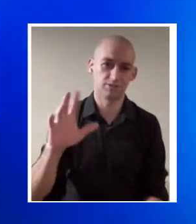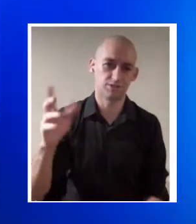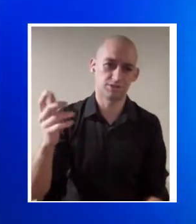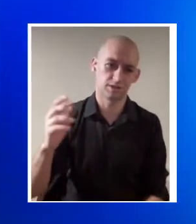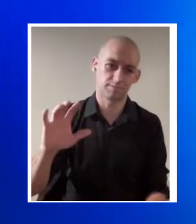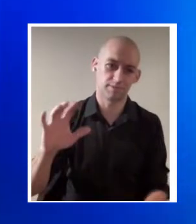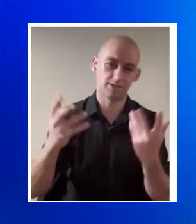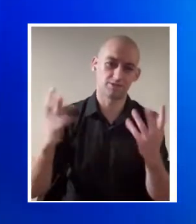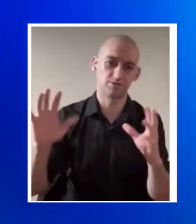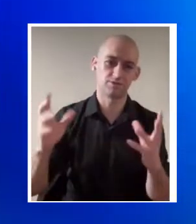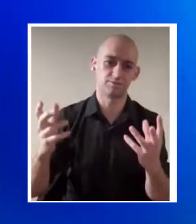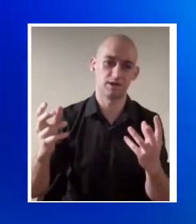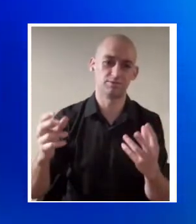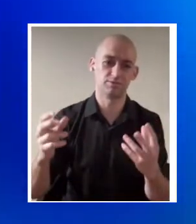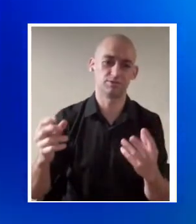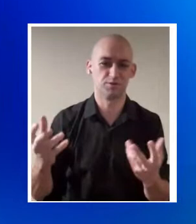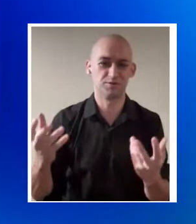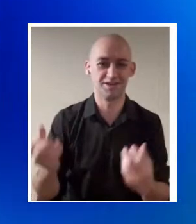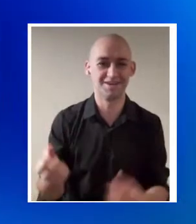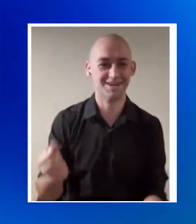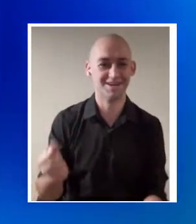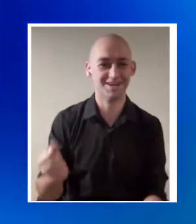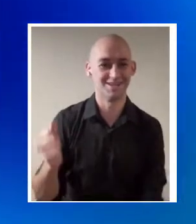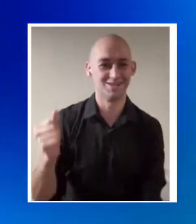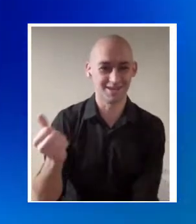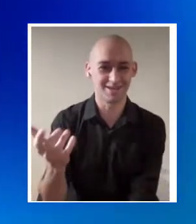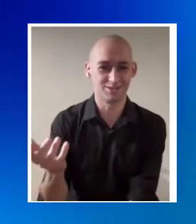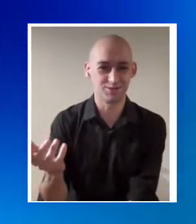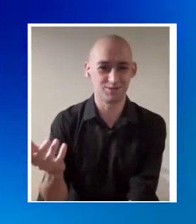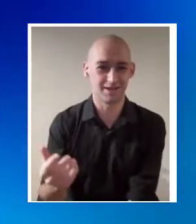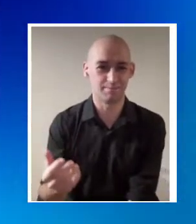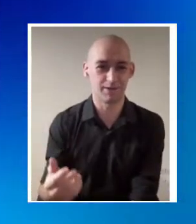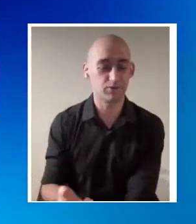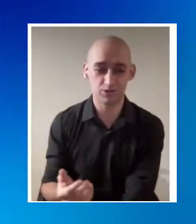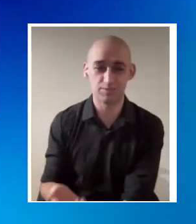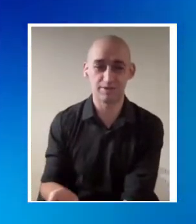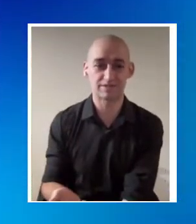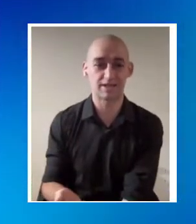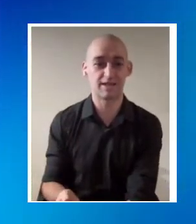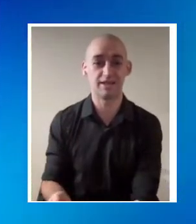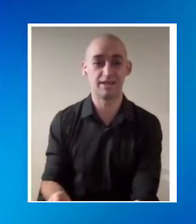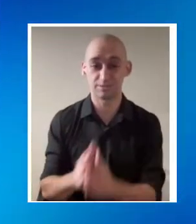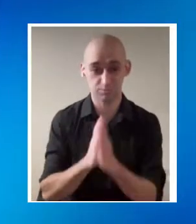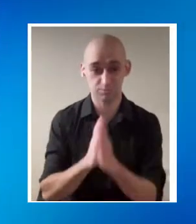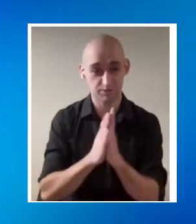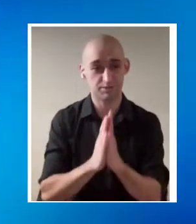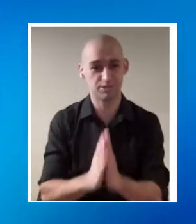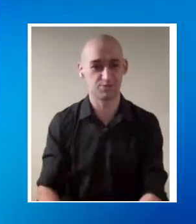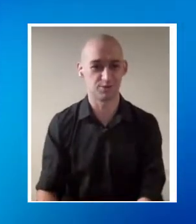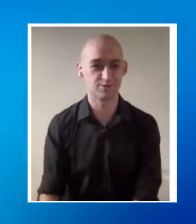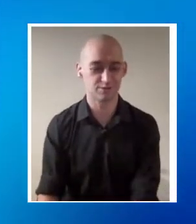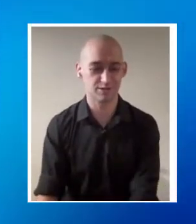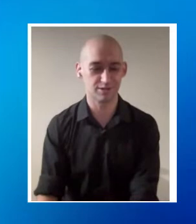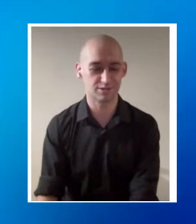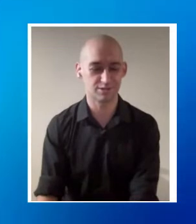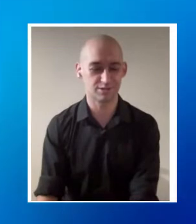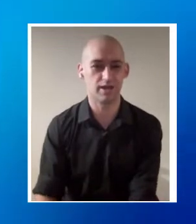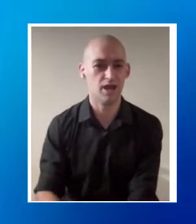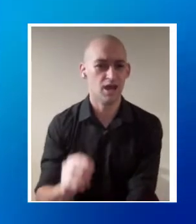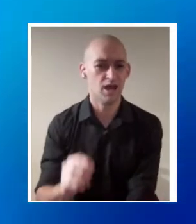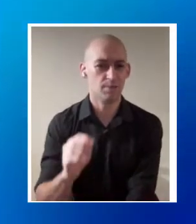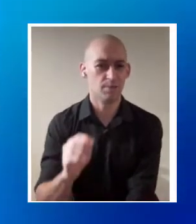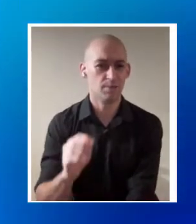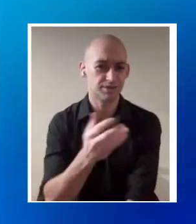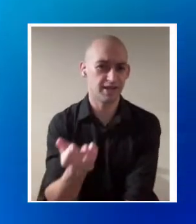So it's just like my hands hurt sometimes. So there's nothing I can do about that. But I'm going to do the best I can. And yes, please do go as slow as you